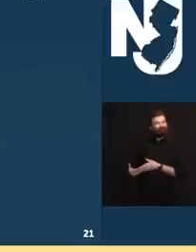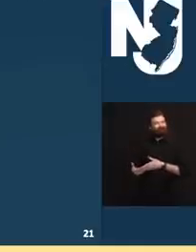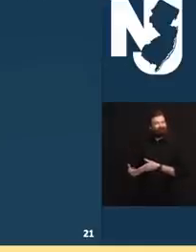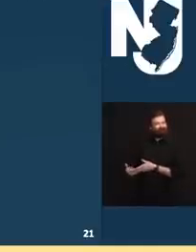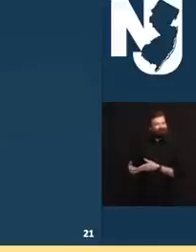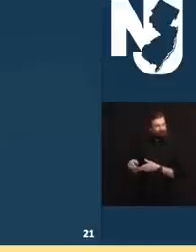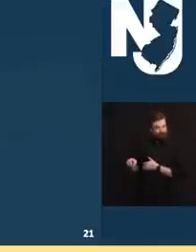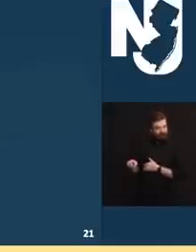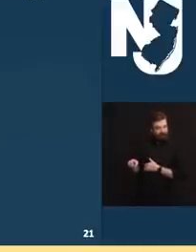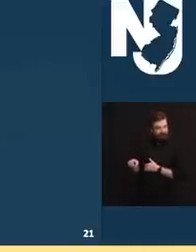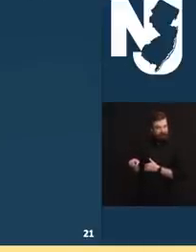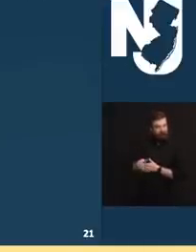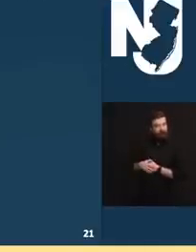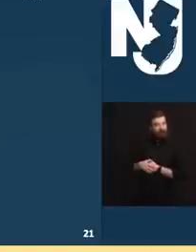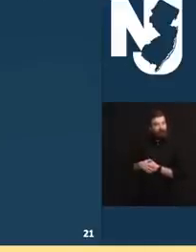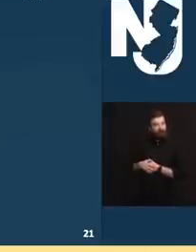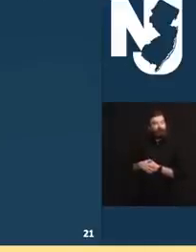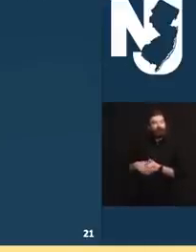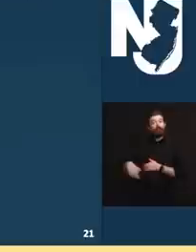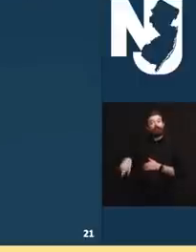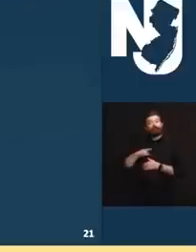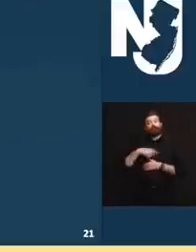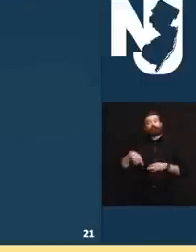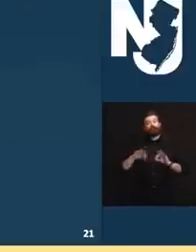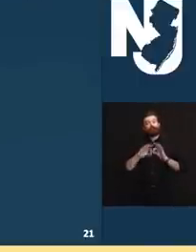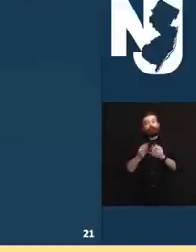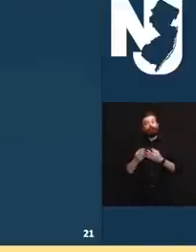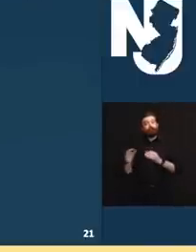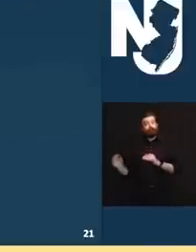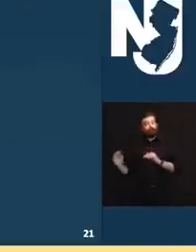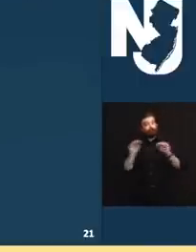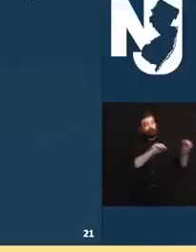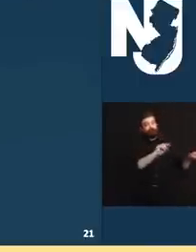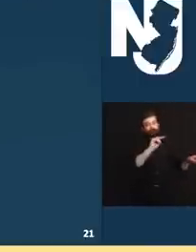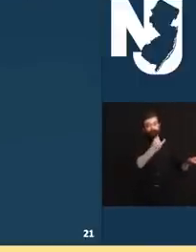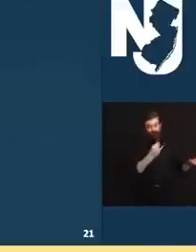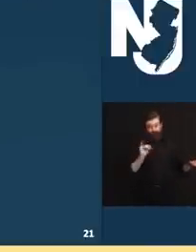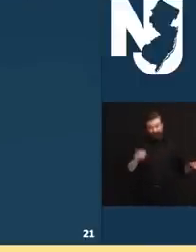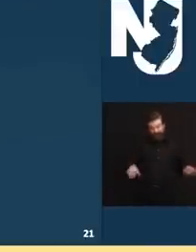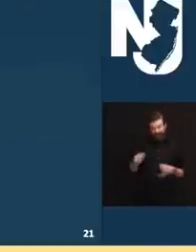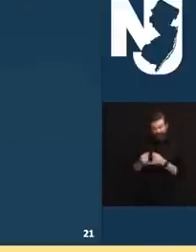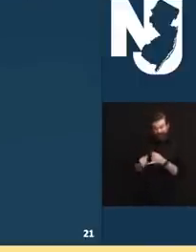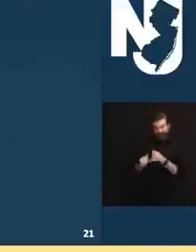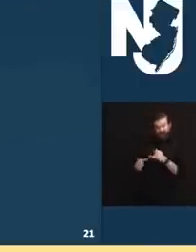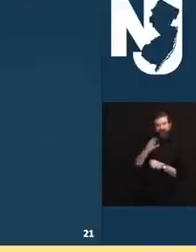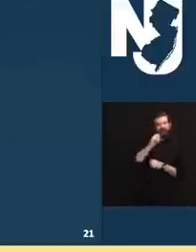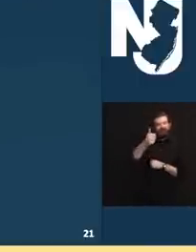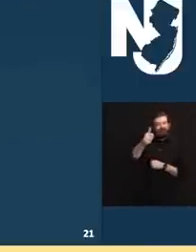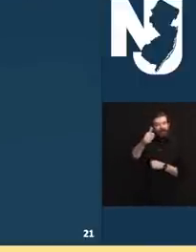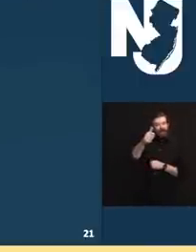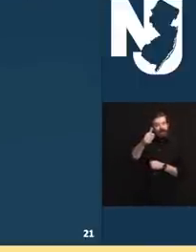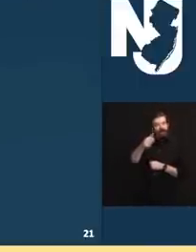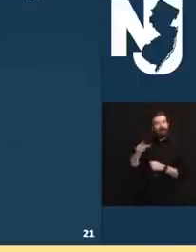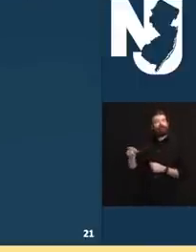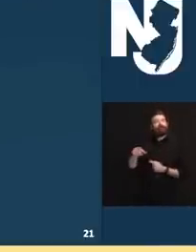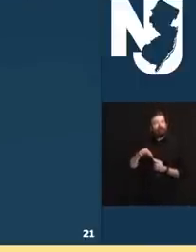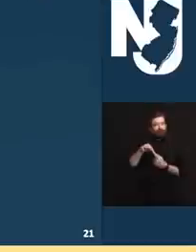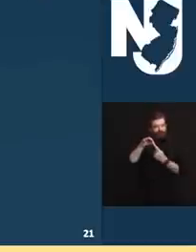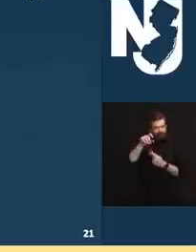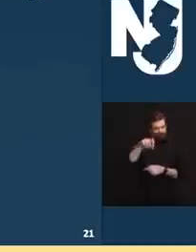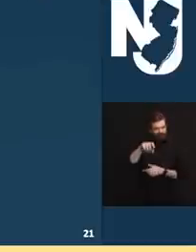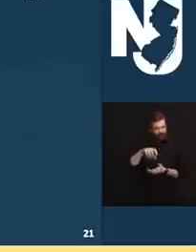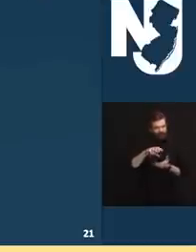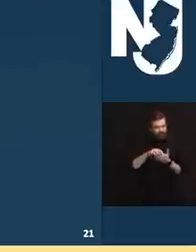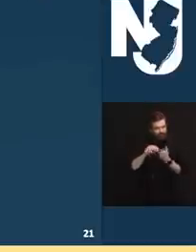left Guyana for New Jersey. He was a special needs student as a child, but he grew to be an active and, most